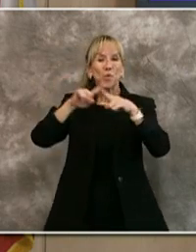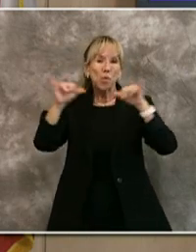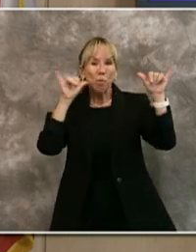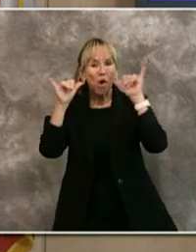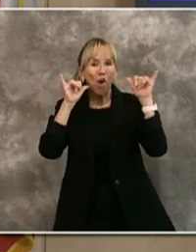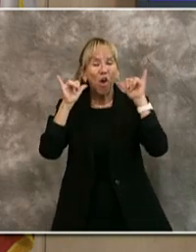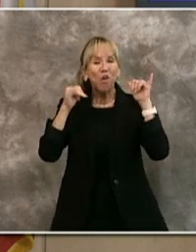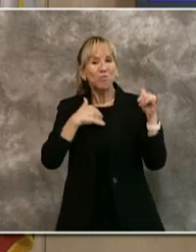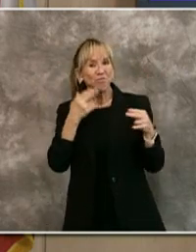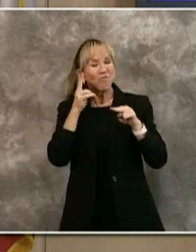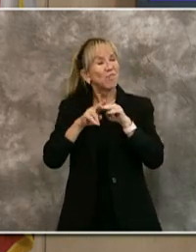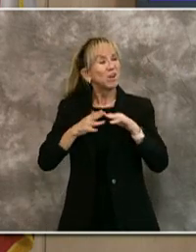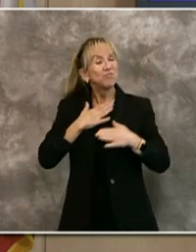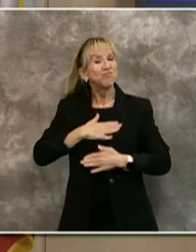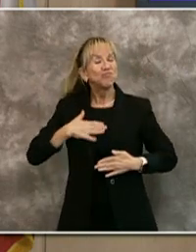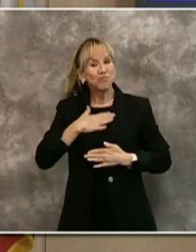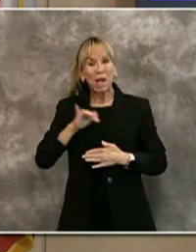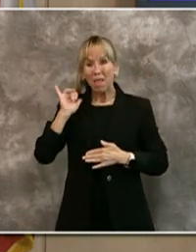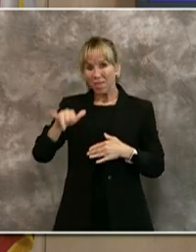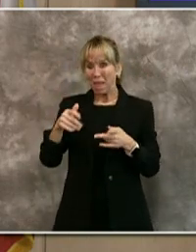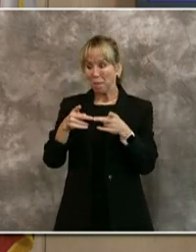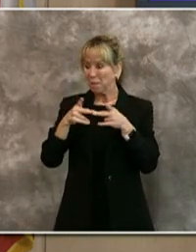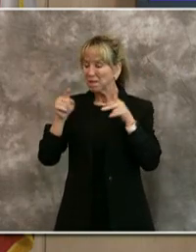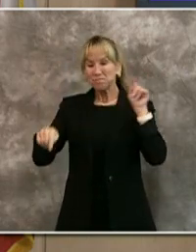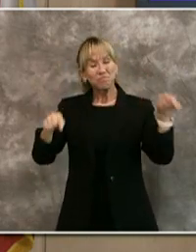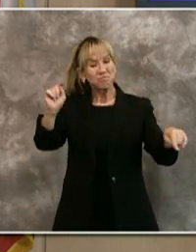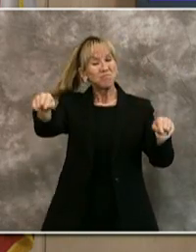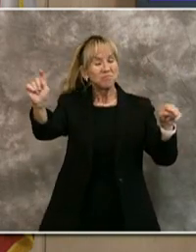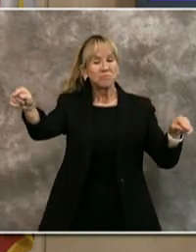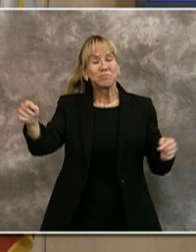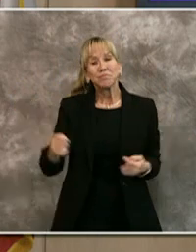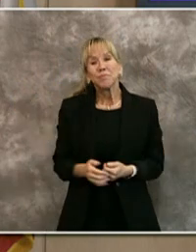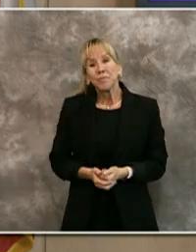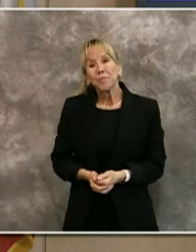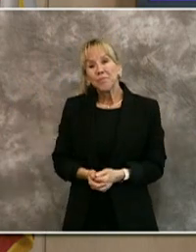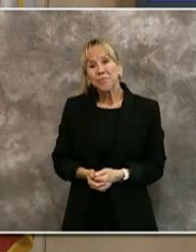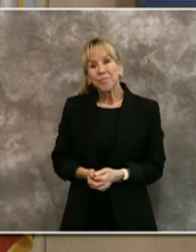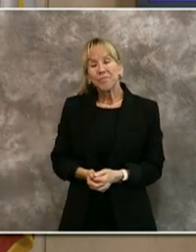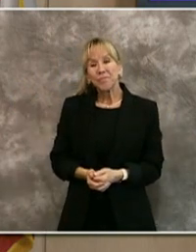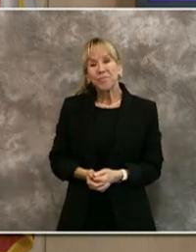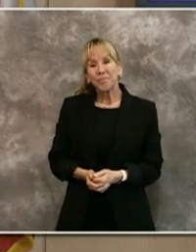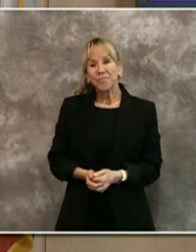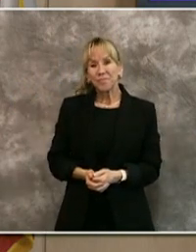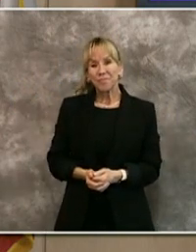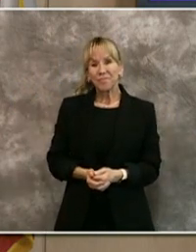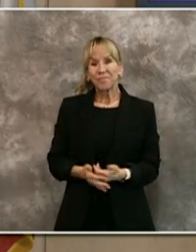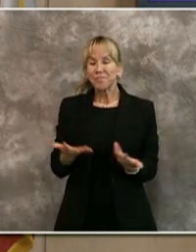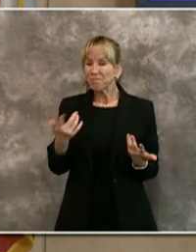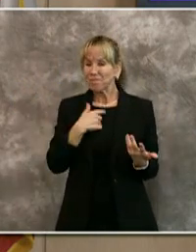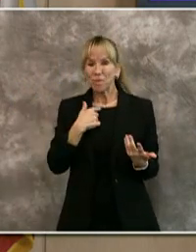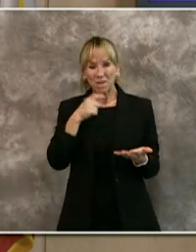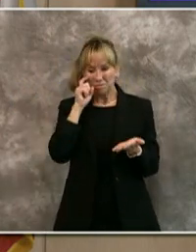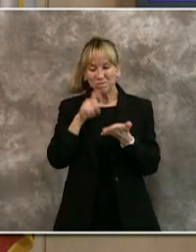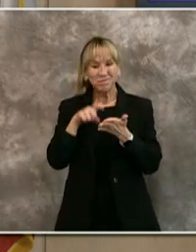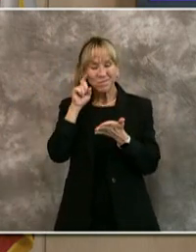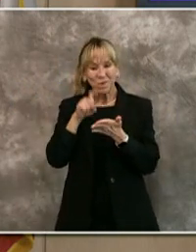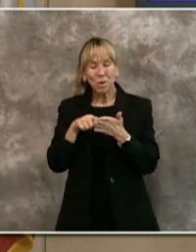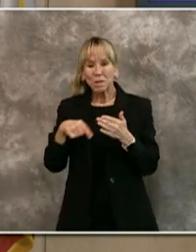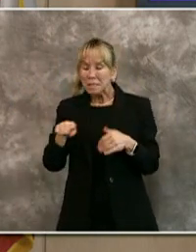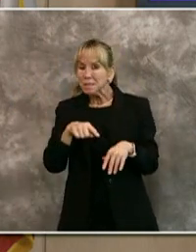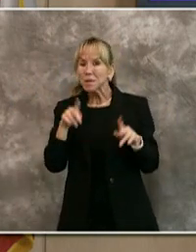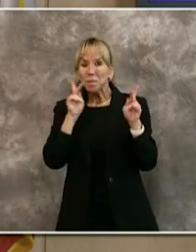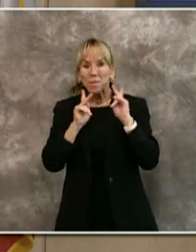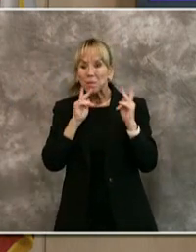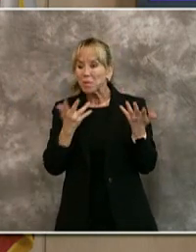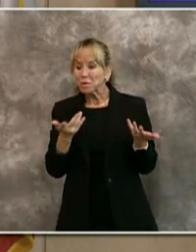bars and those types of entertainment venues. We do see that people are reporting